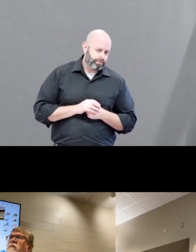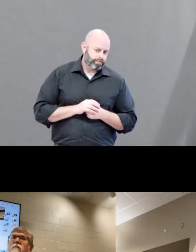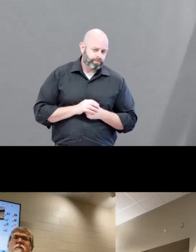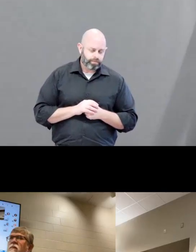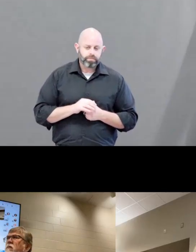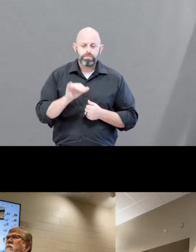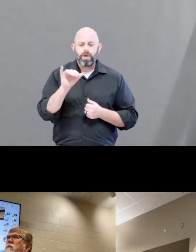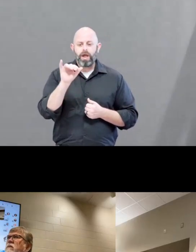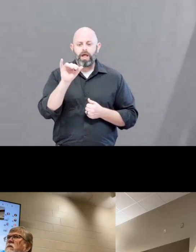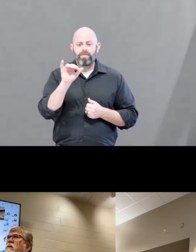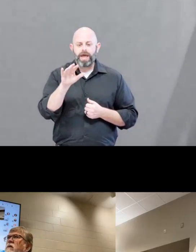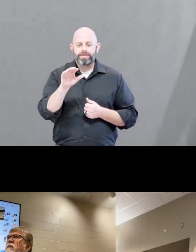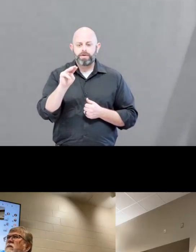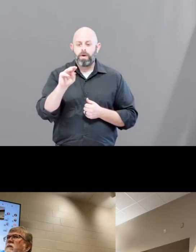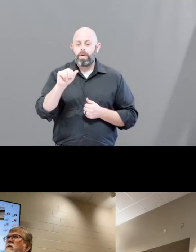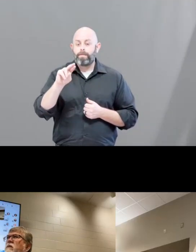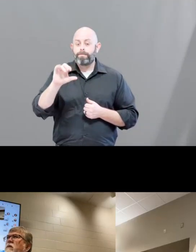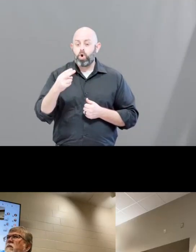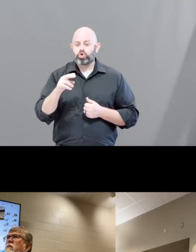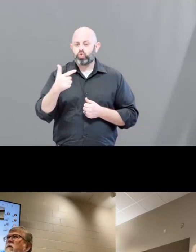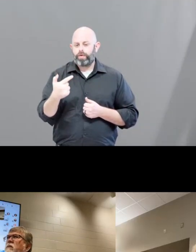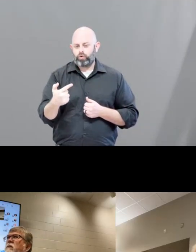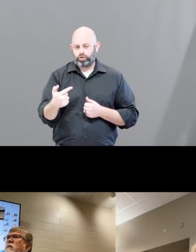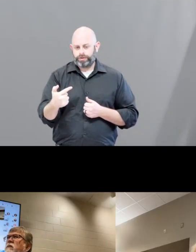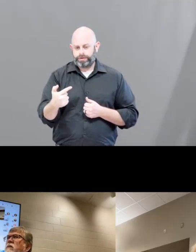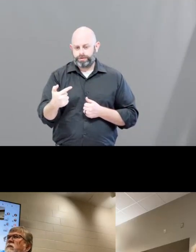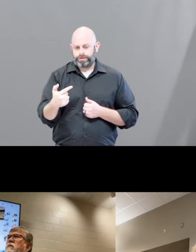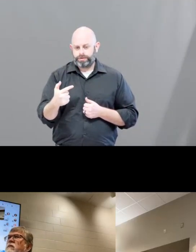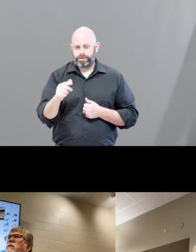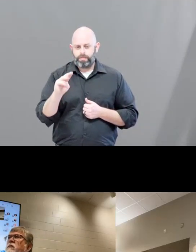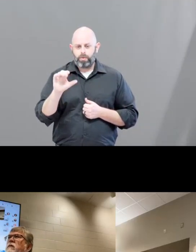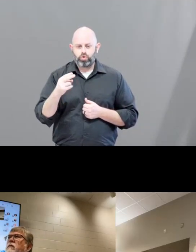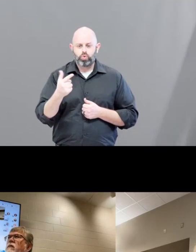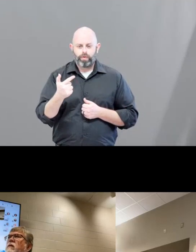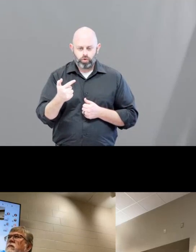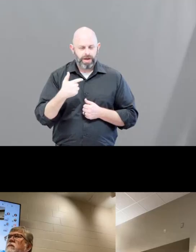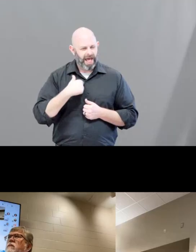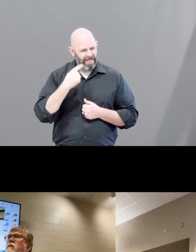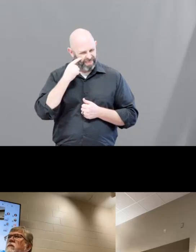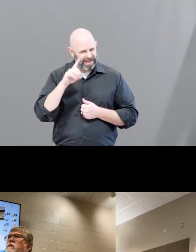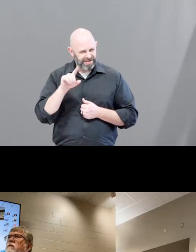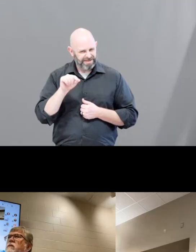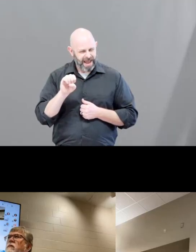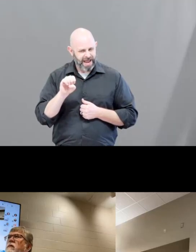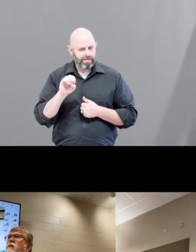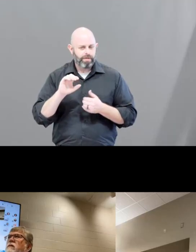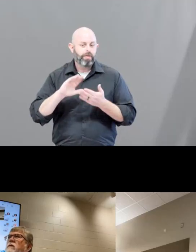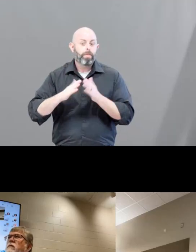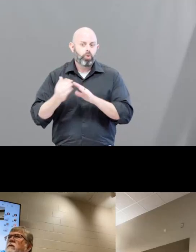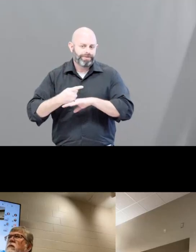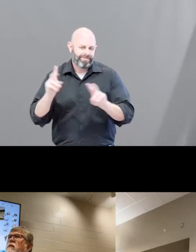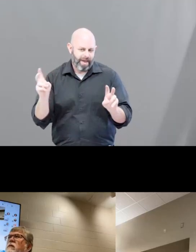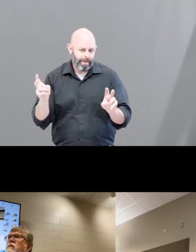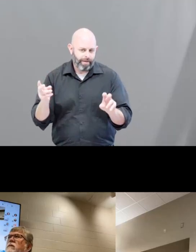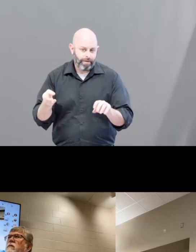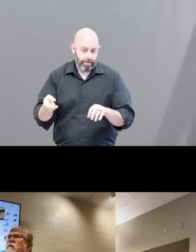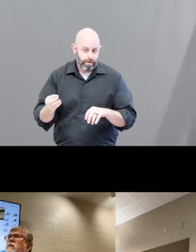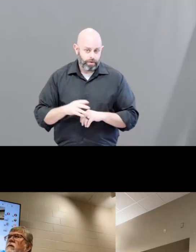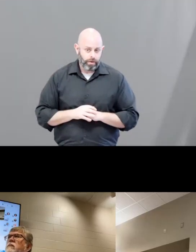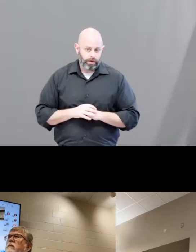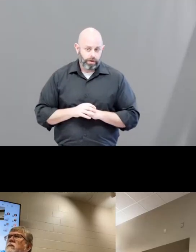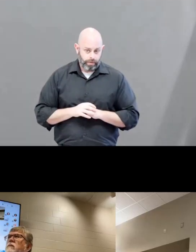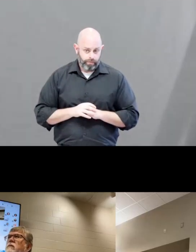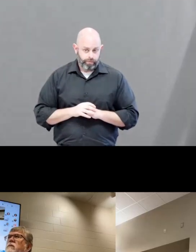that? that is March 21st, I believe, is the date of the community day.